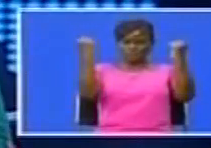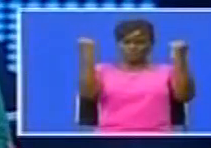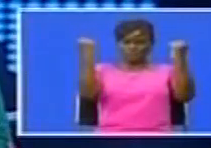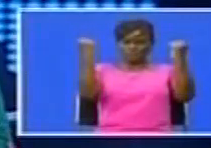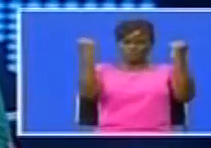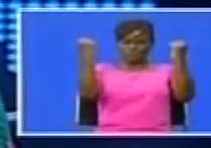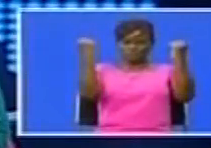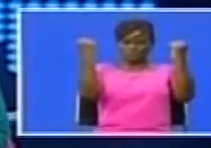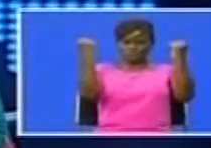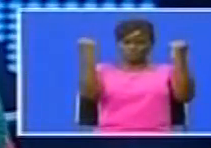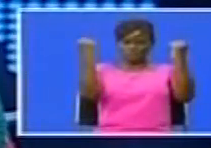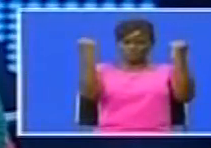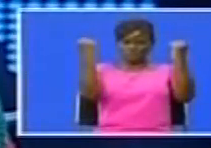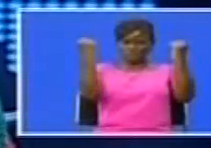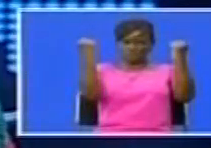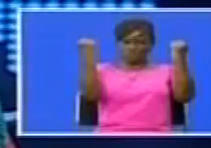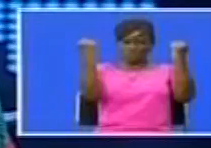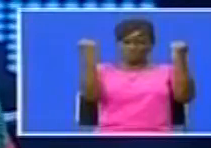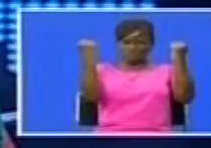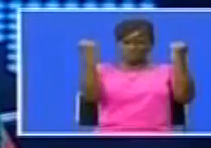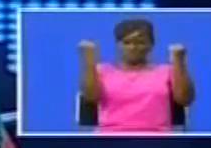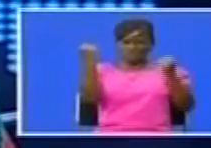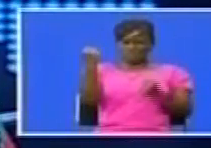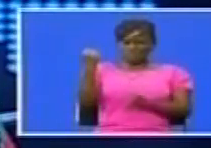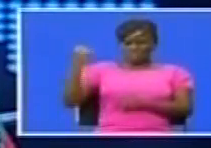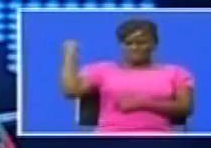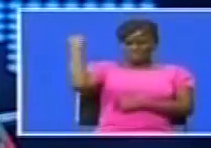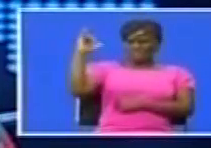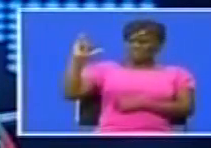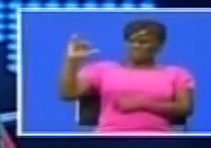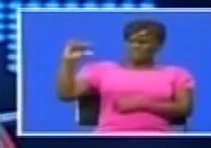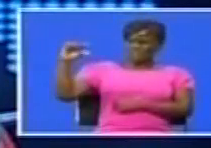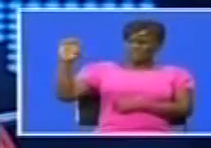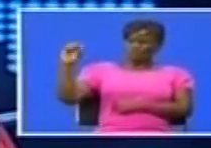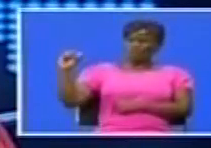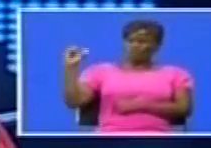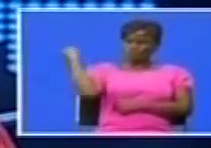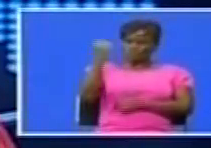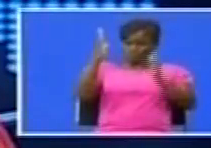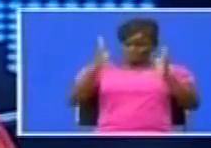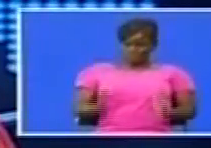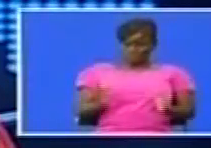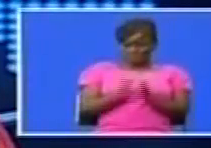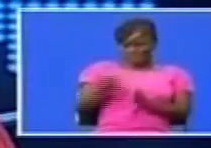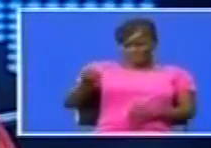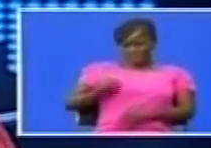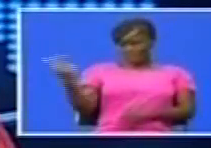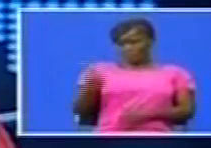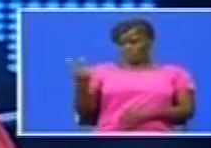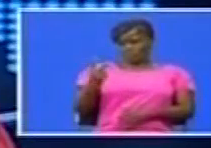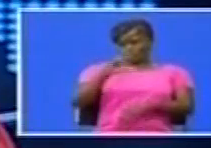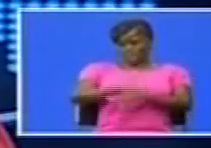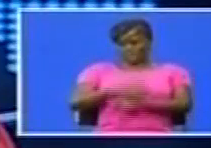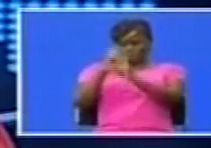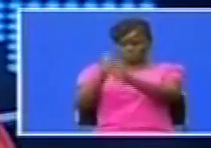world champion Julius, Yego and Vivian Cheruiyot are the 2015 male and female athletes of the year. The two were feted, while a fellow